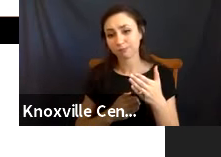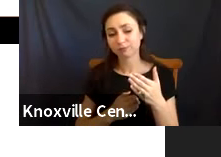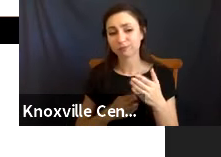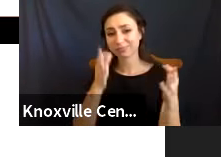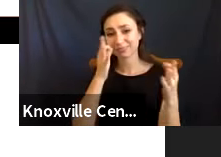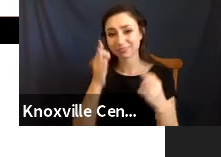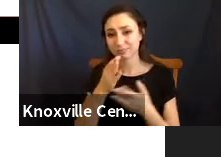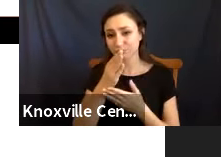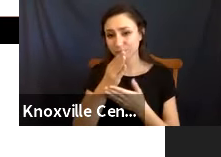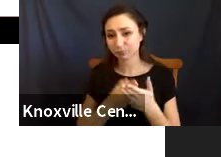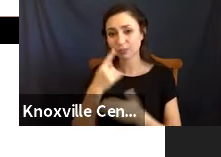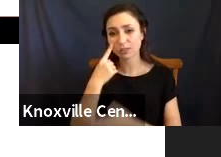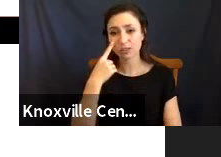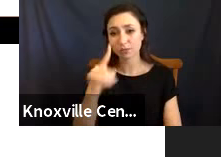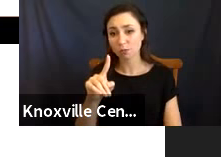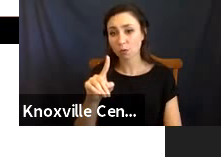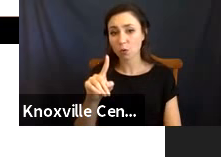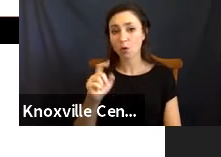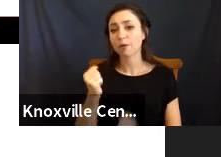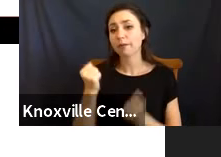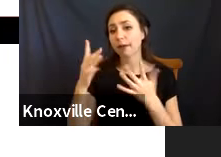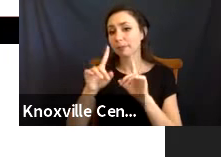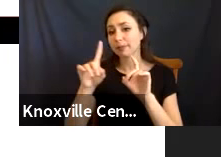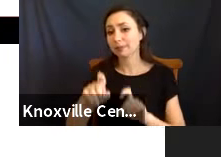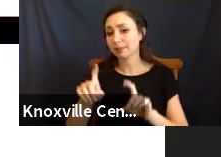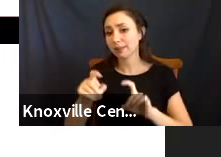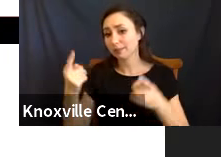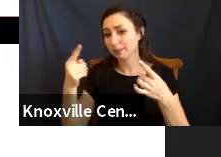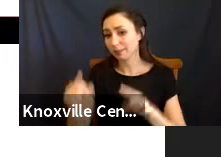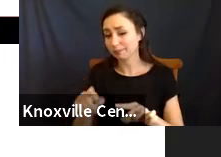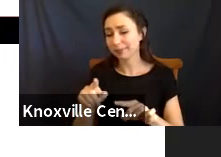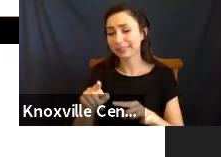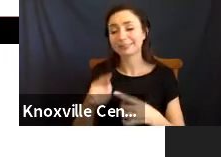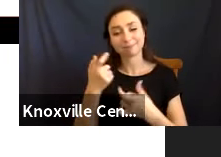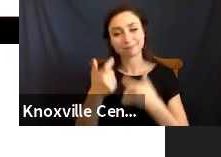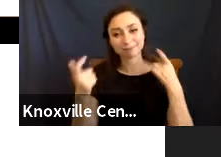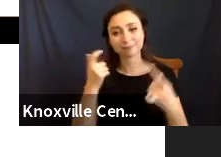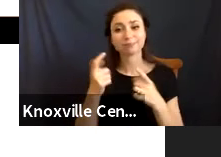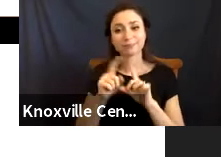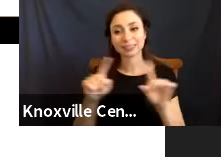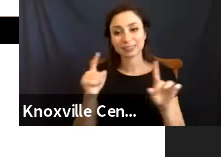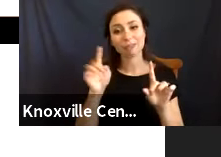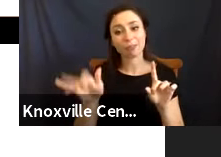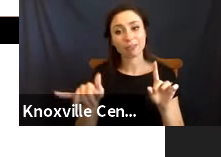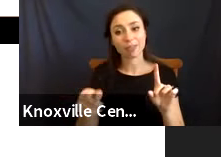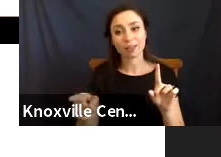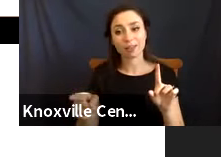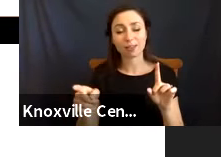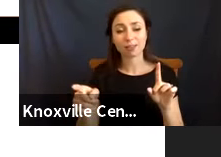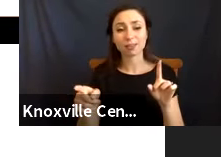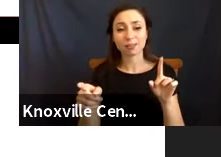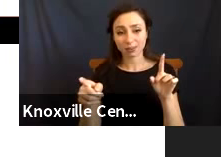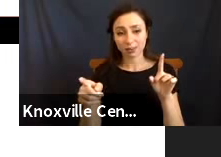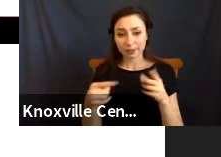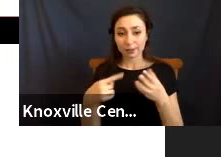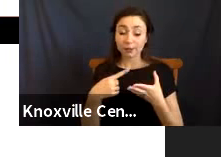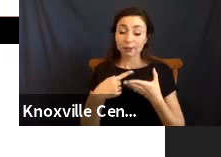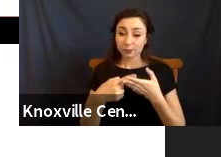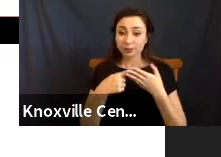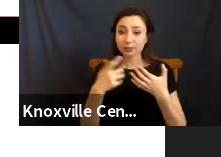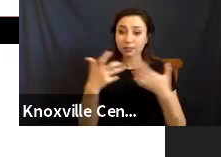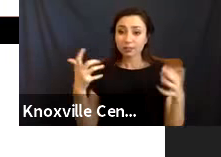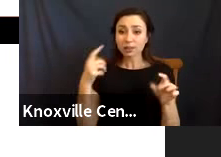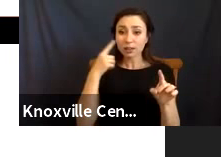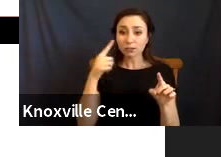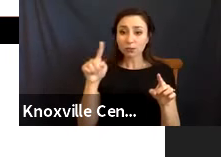denominator side for the amount of testing. And there are dramatic differences there in that, and we talked about this a lot before,